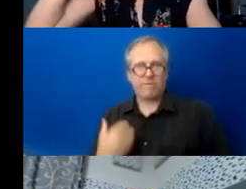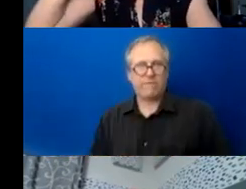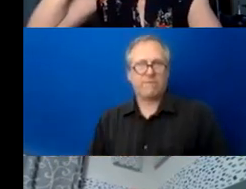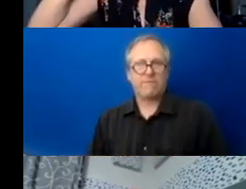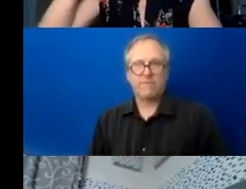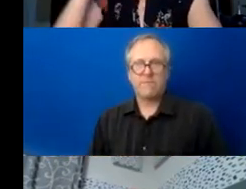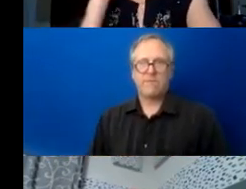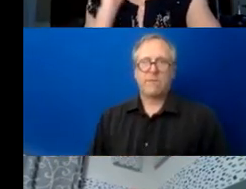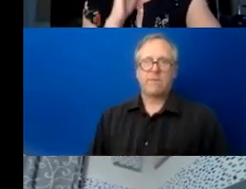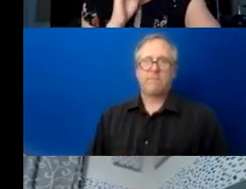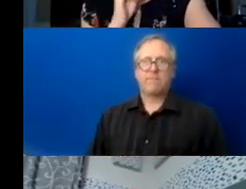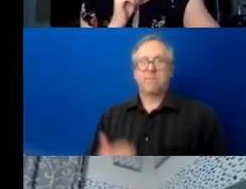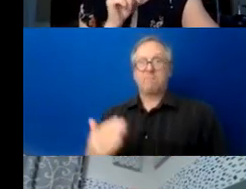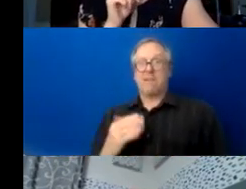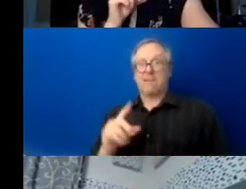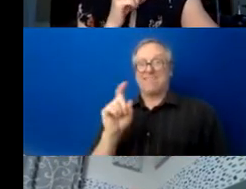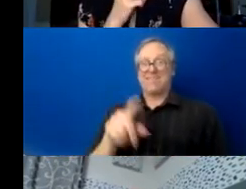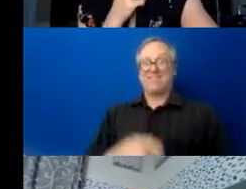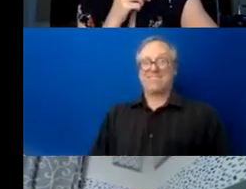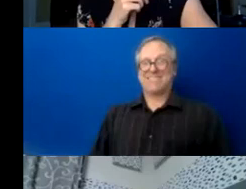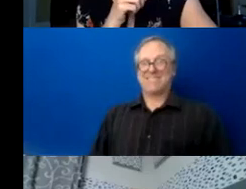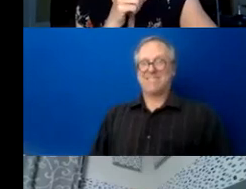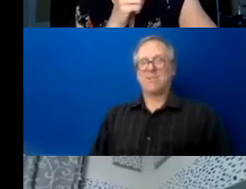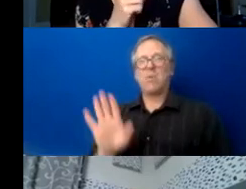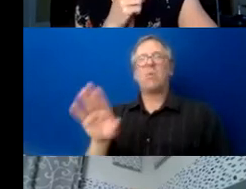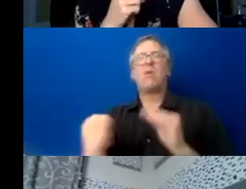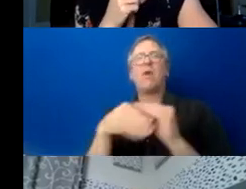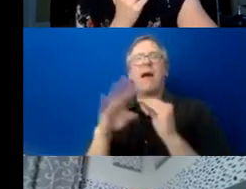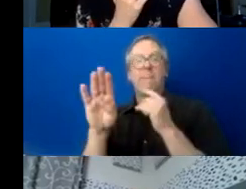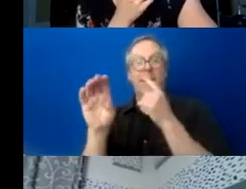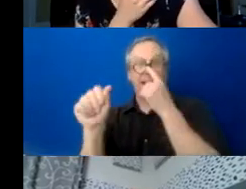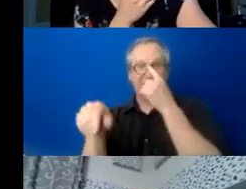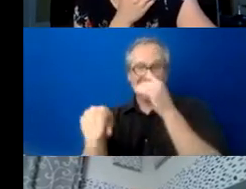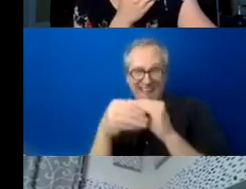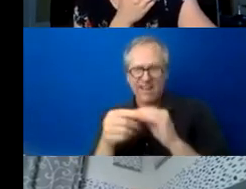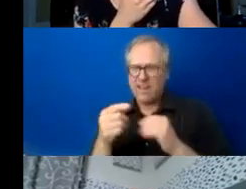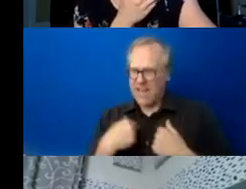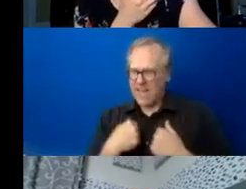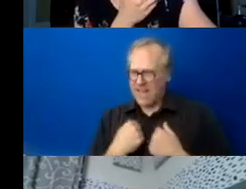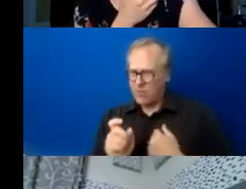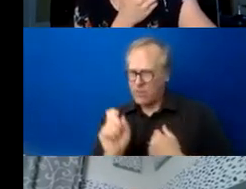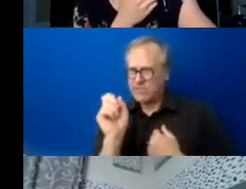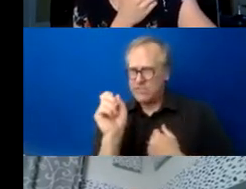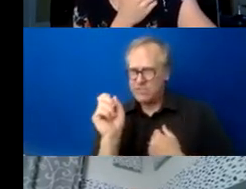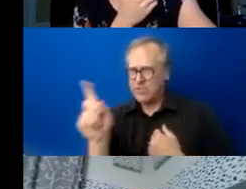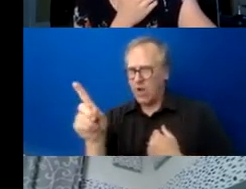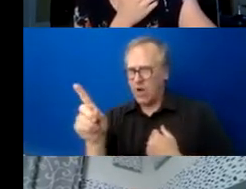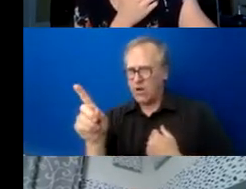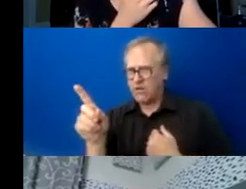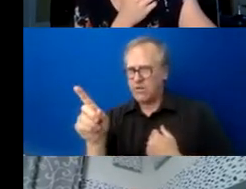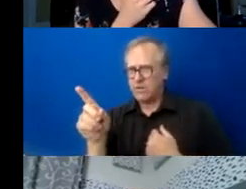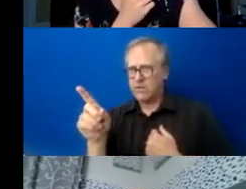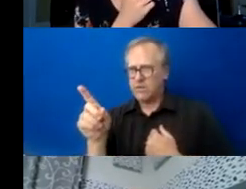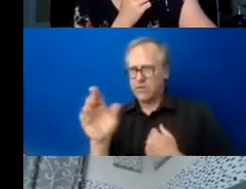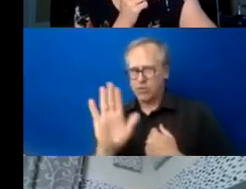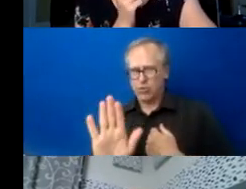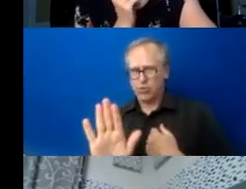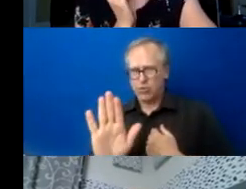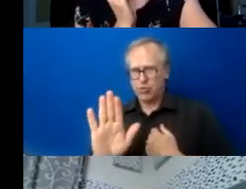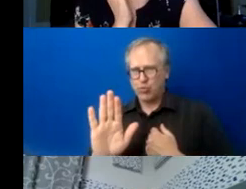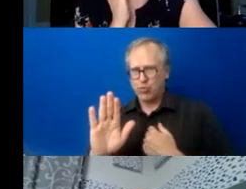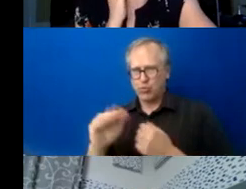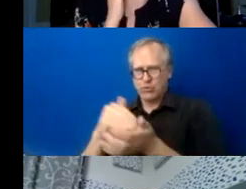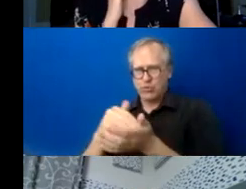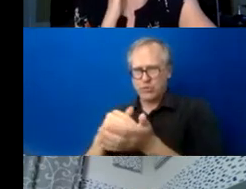Okay, and then my next question. I'll just add, Katie, Sorry. I would talk to the person who, your either